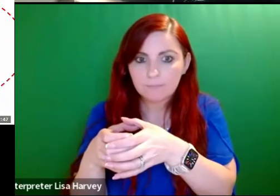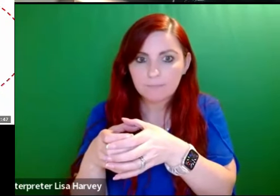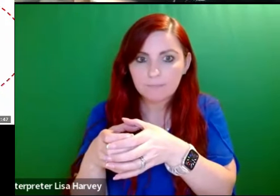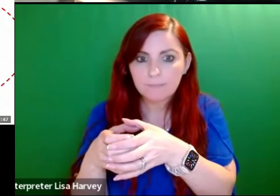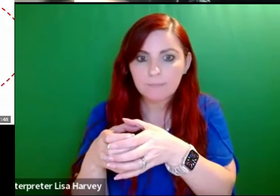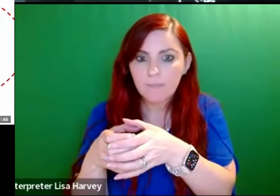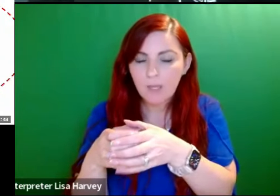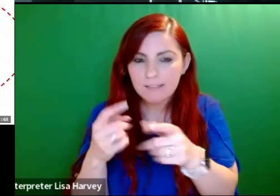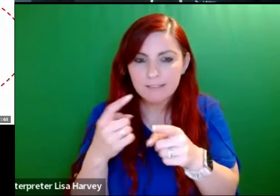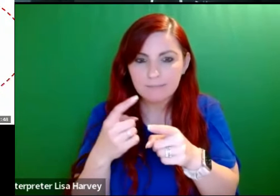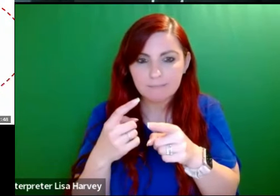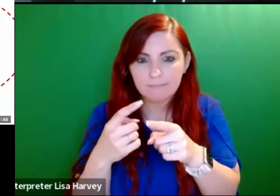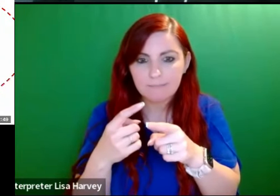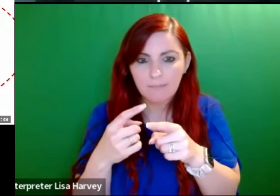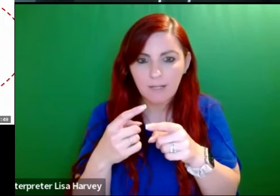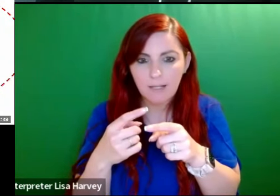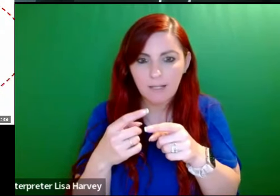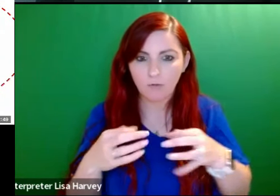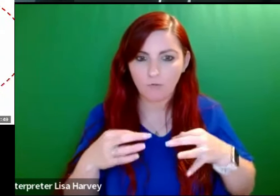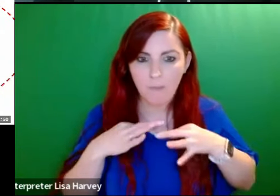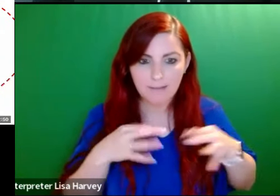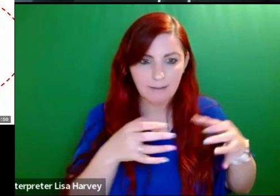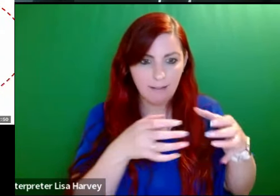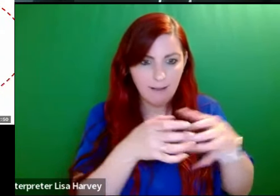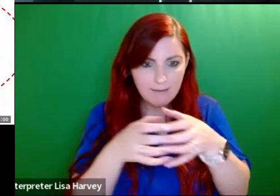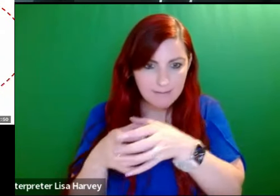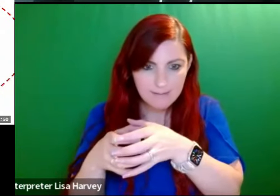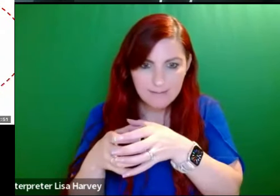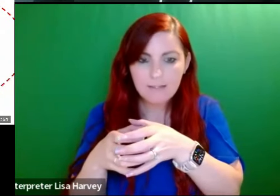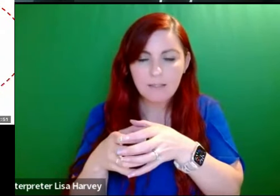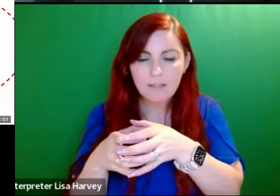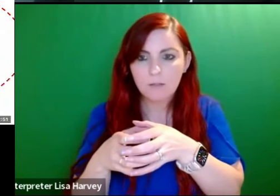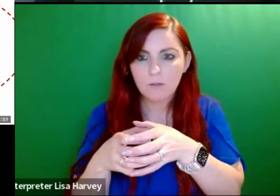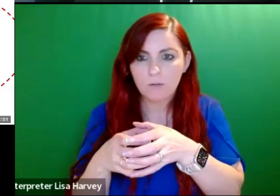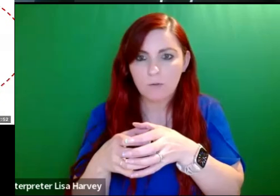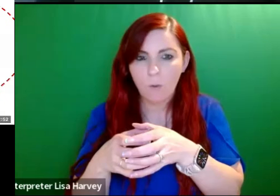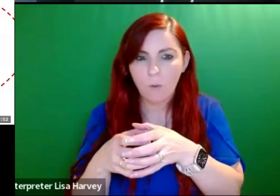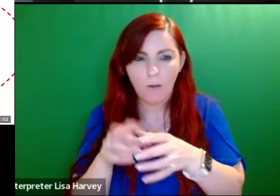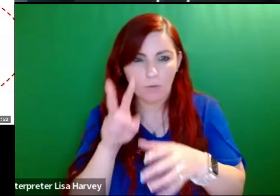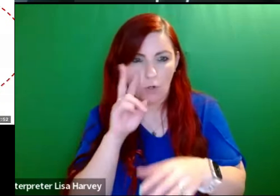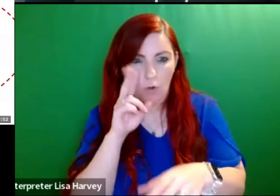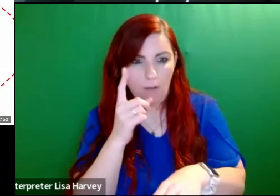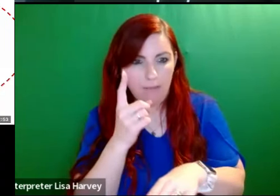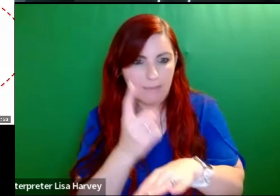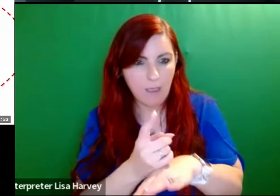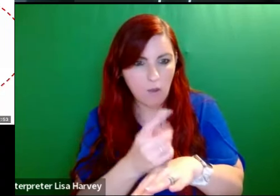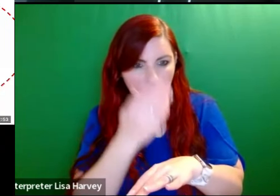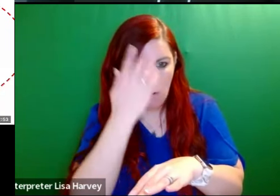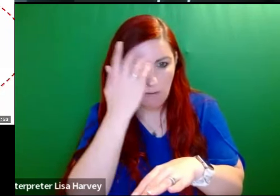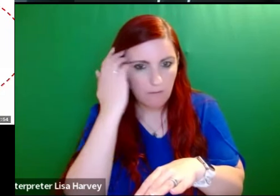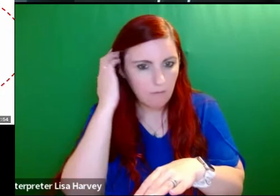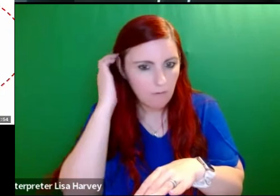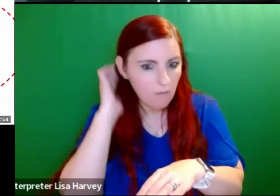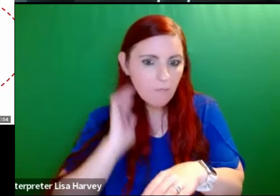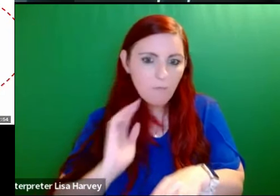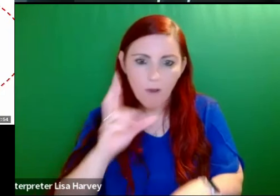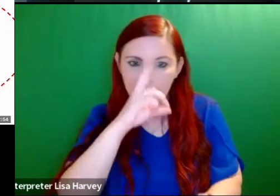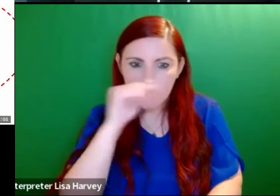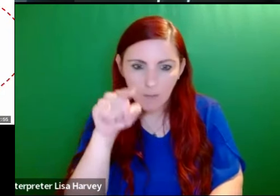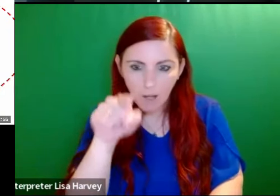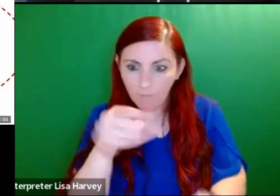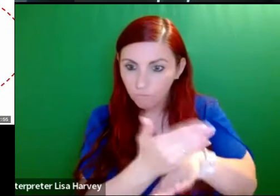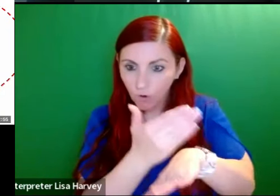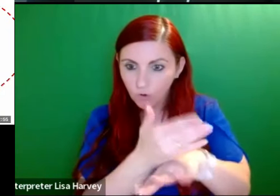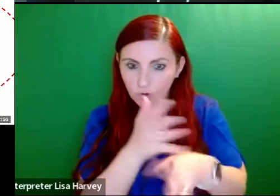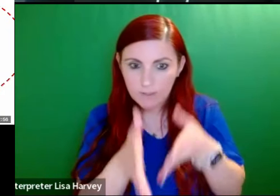group grammatical classes into. So if we look, say here, for example, for this function sign here,